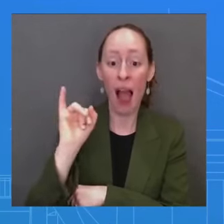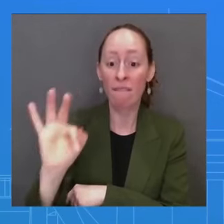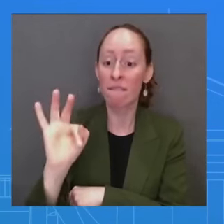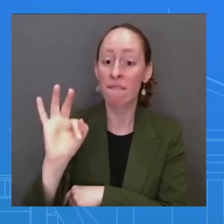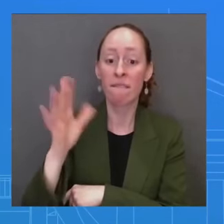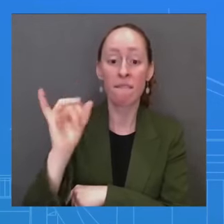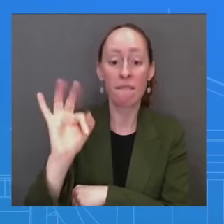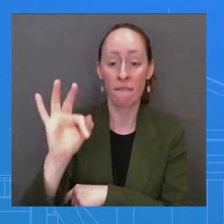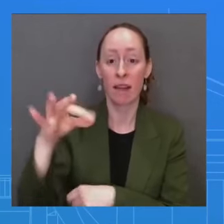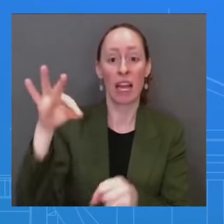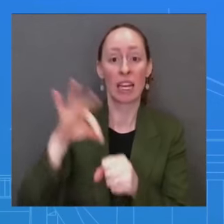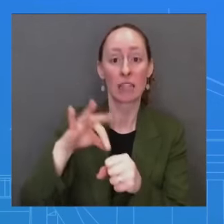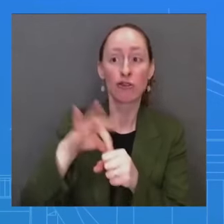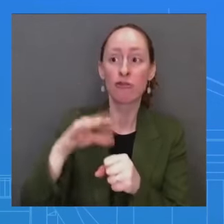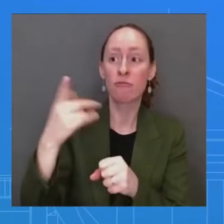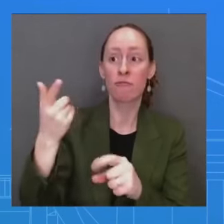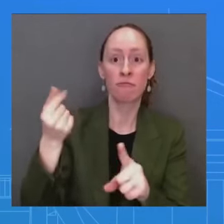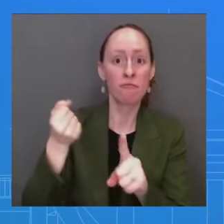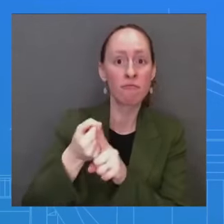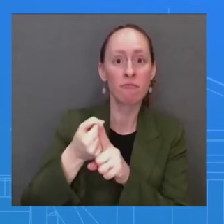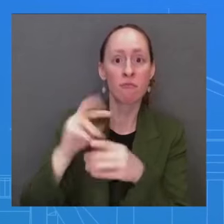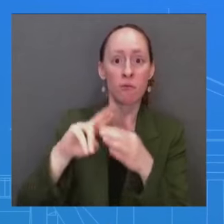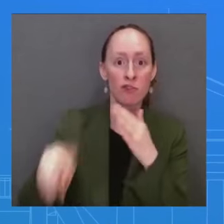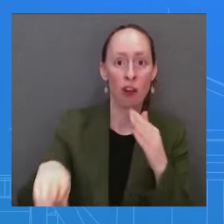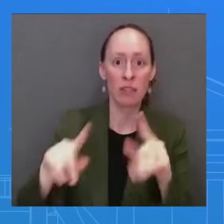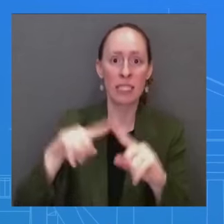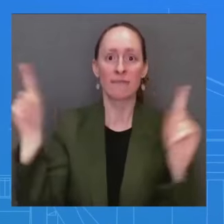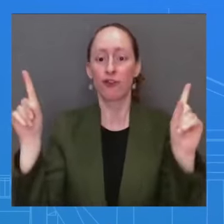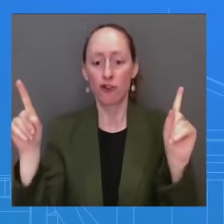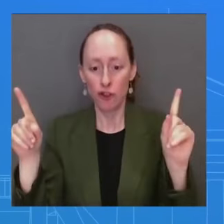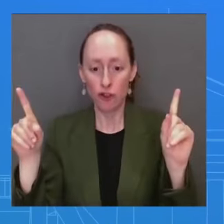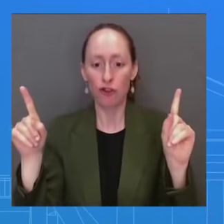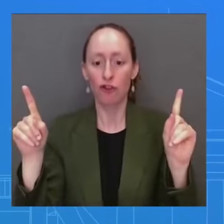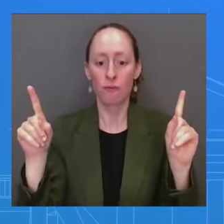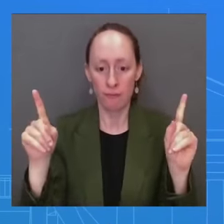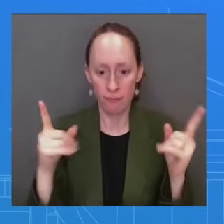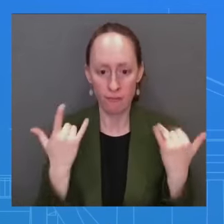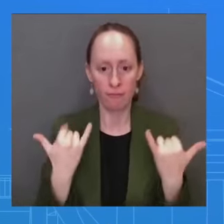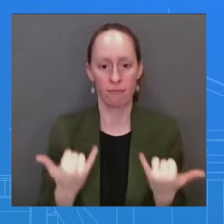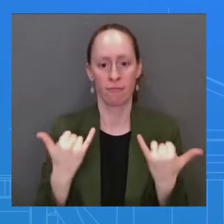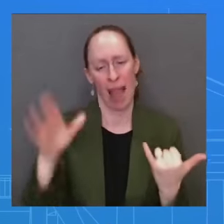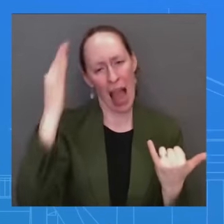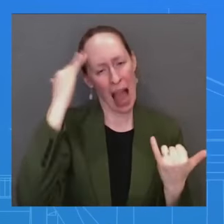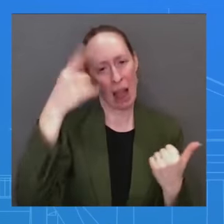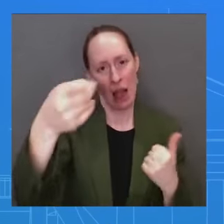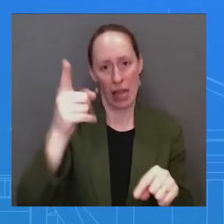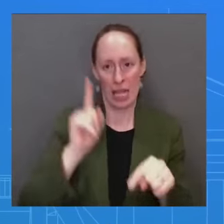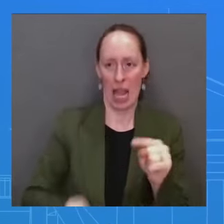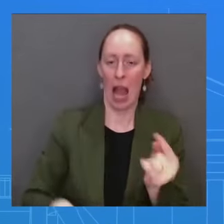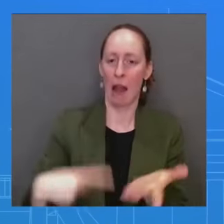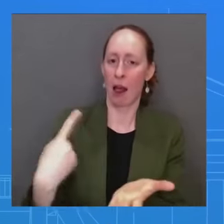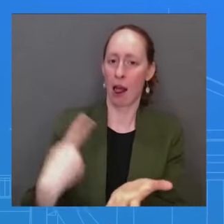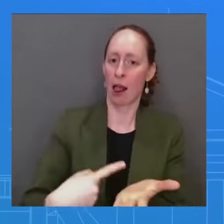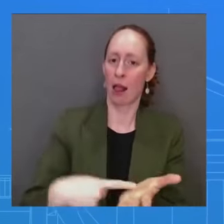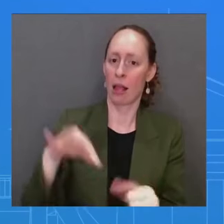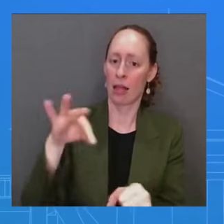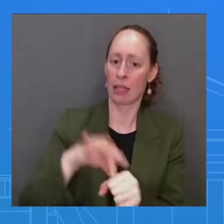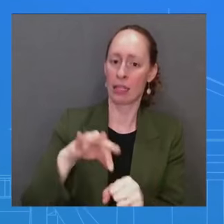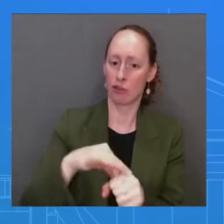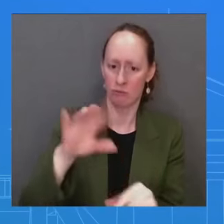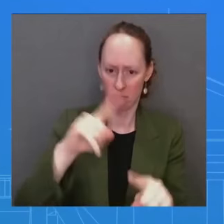speaking to the former president himself, because I know you're covered by the Hatch Act, is the administration tracking